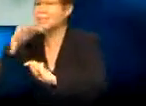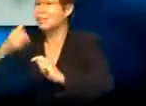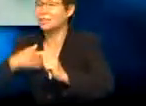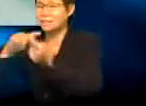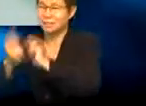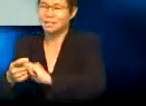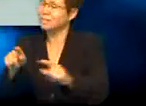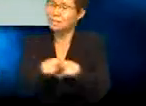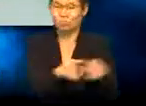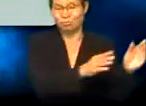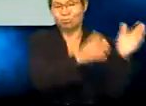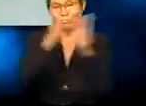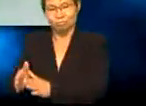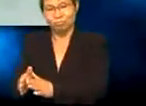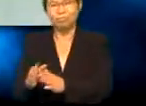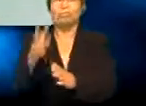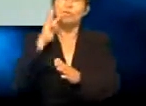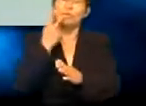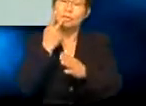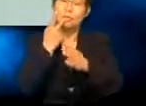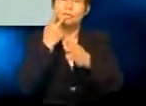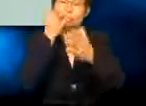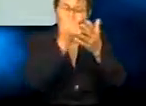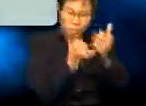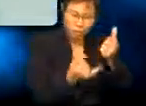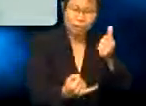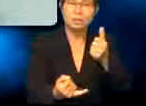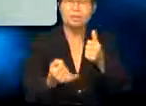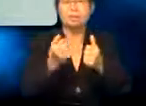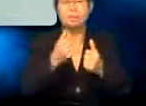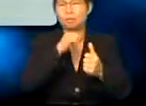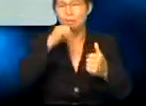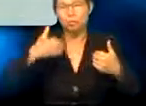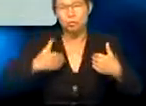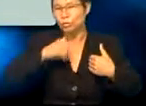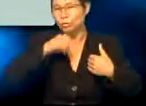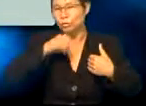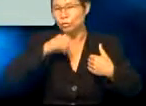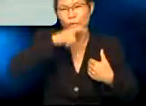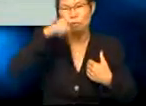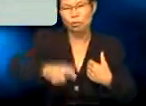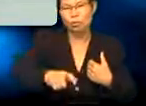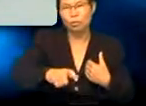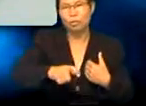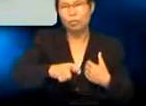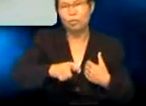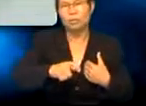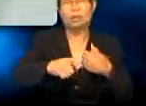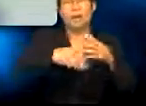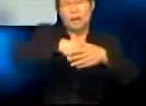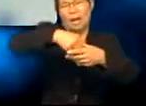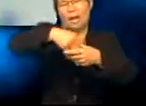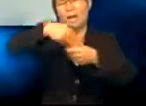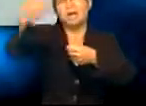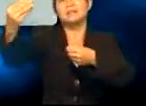changes. Vegetative reproduction also does not require the aid of any external